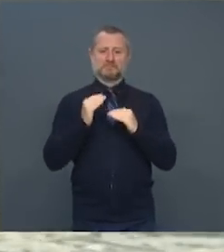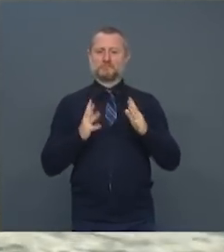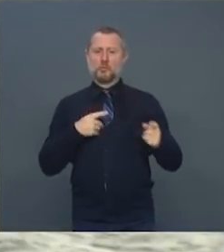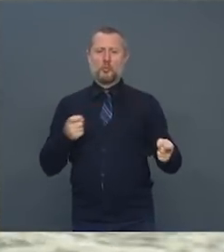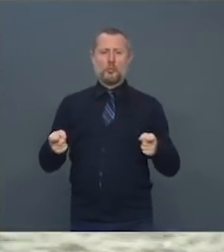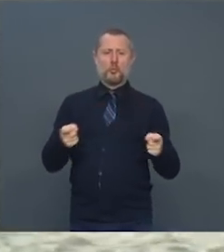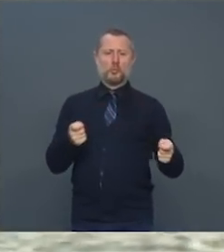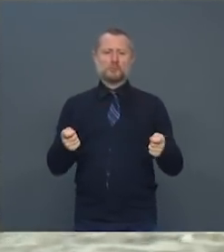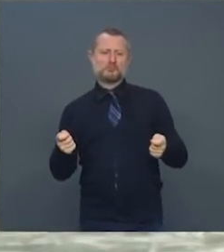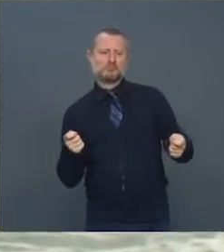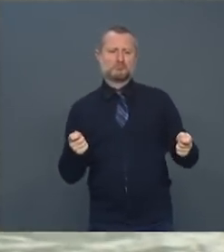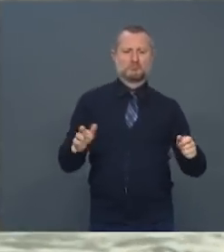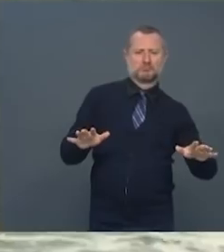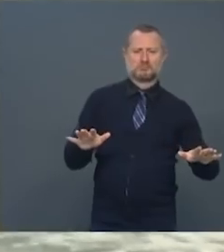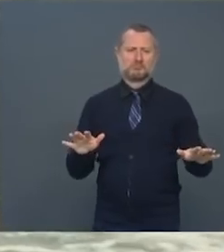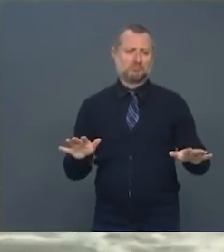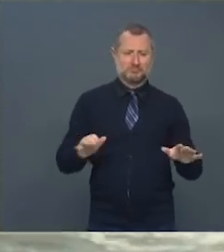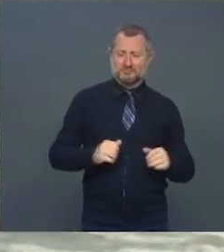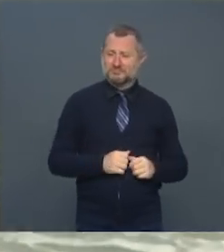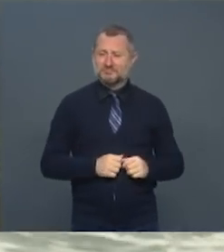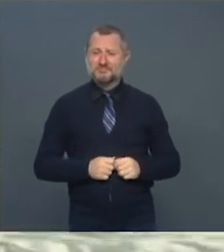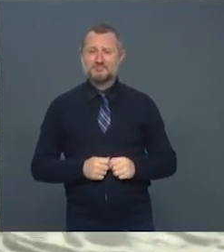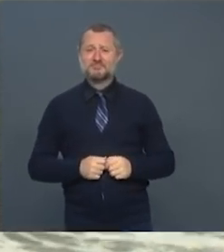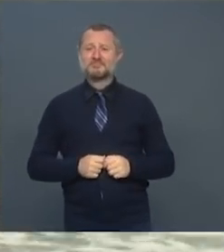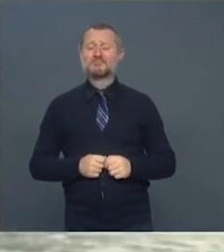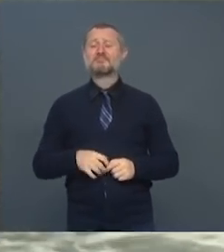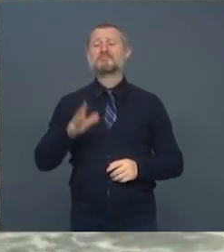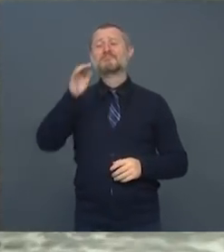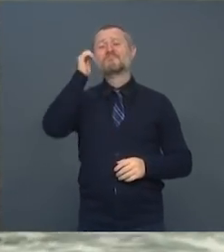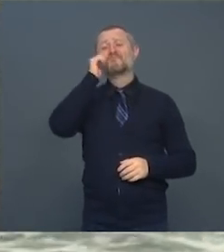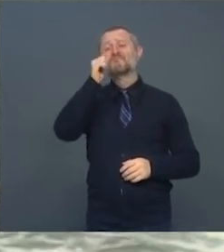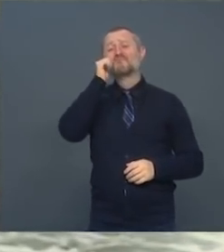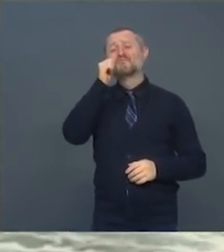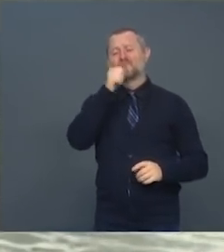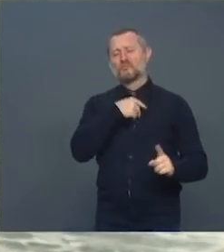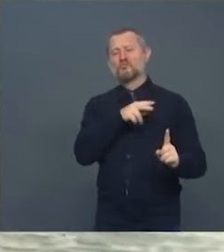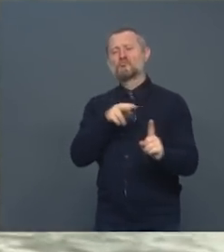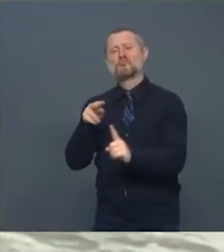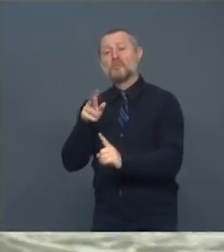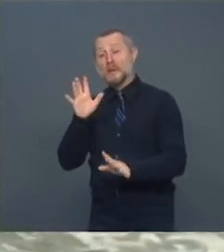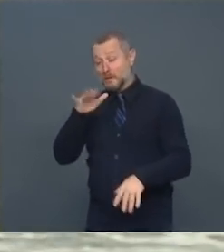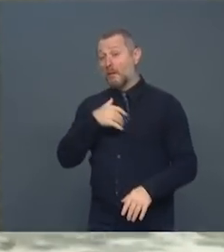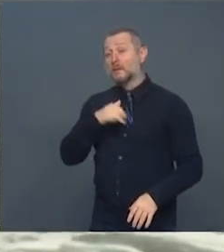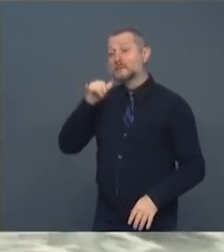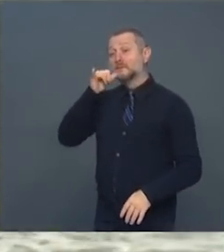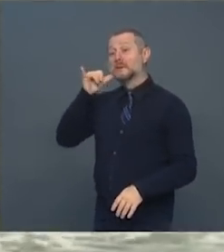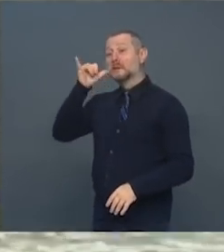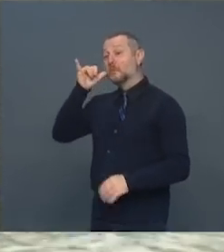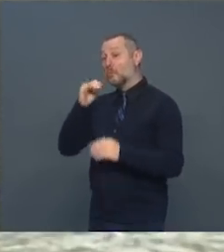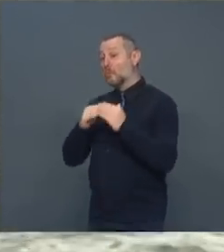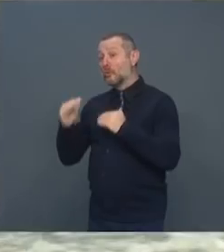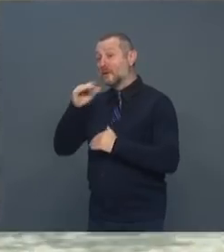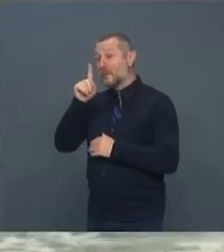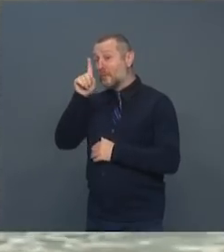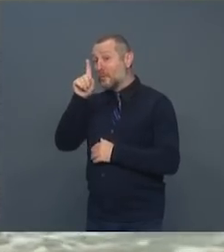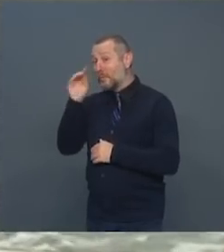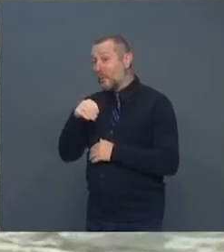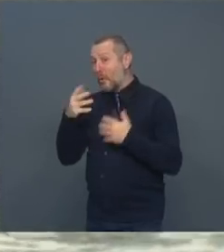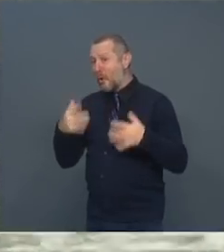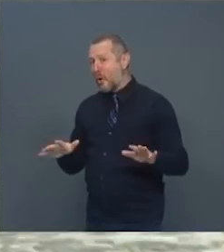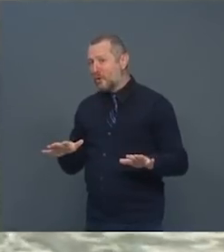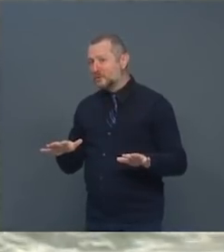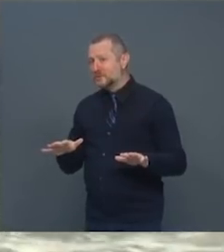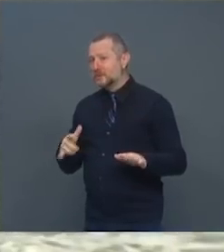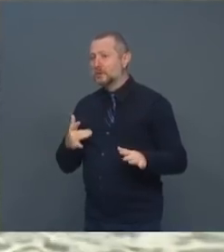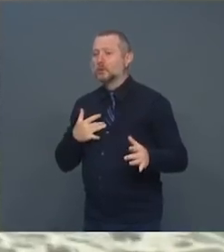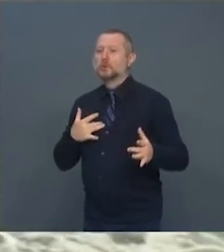infection rate. And you'll see it on a day-to-day basis. Yesterday being over 1%, I didn't sleep last night.